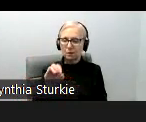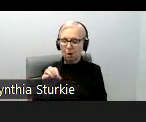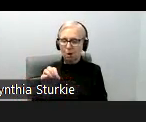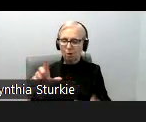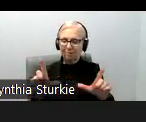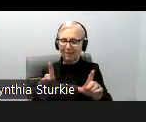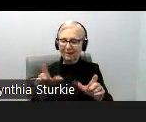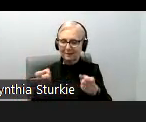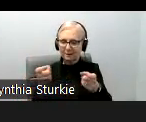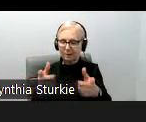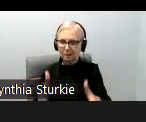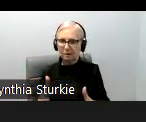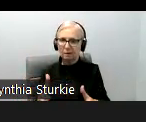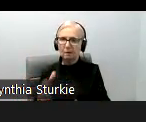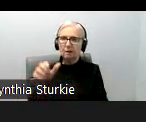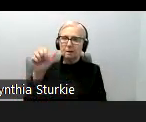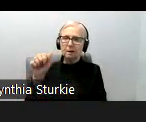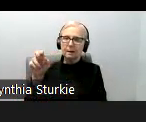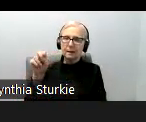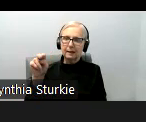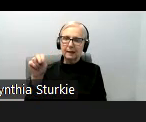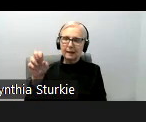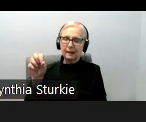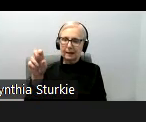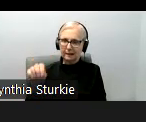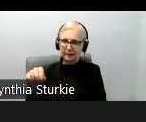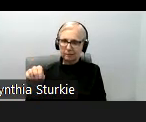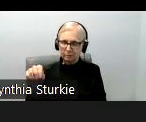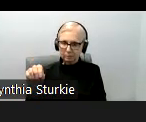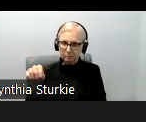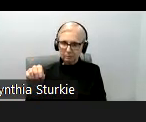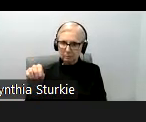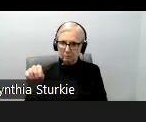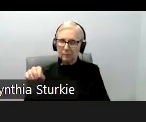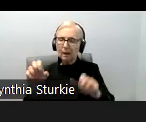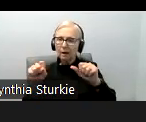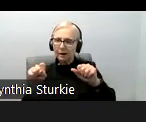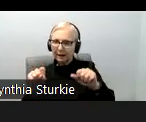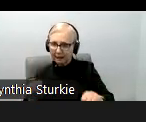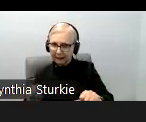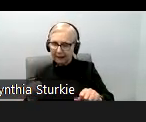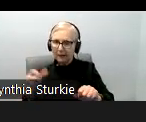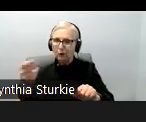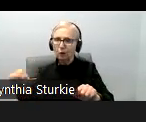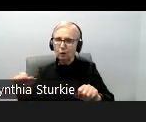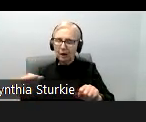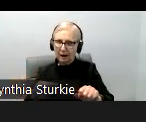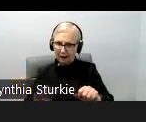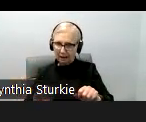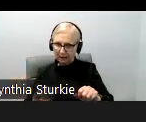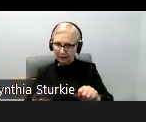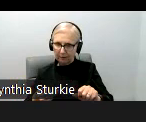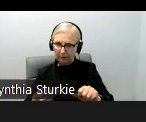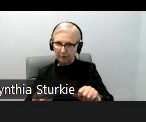see the question, can an RSSO contract with a licensed clinician, or does it need to be hired within the RSSO?